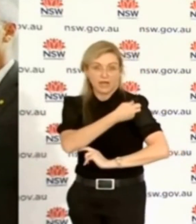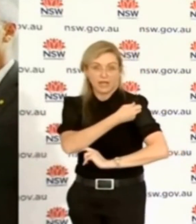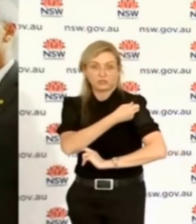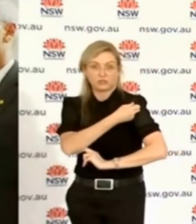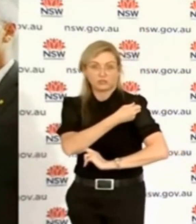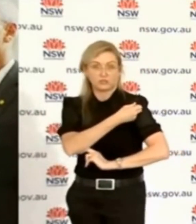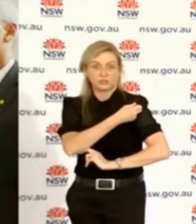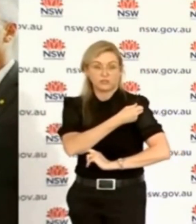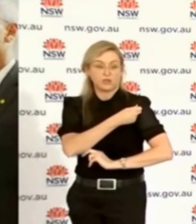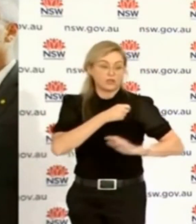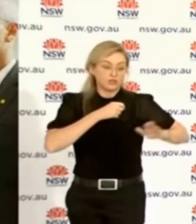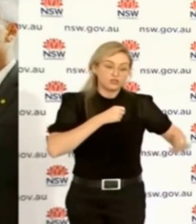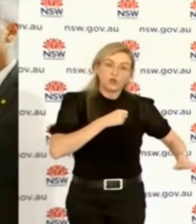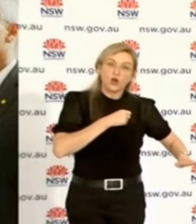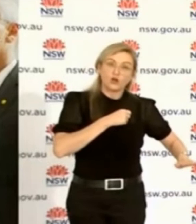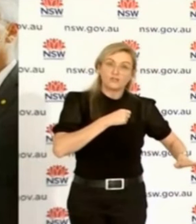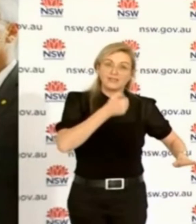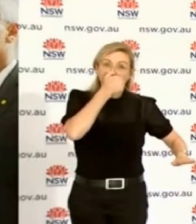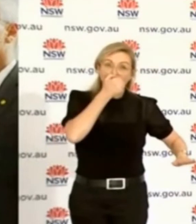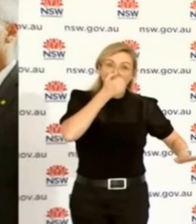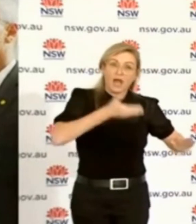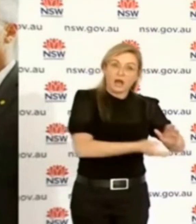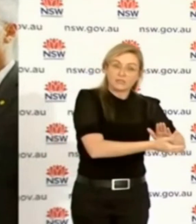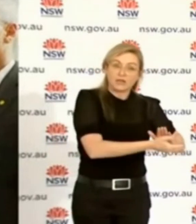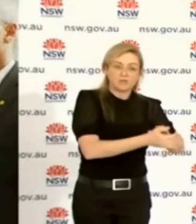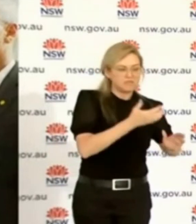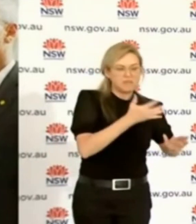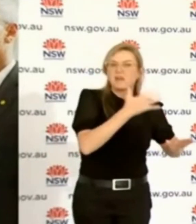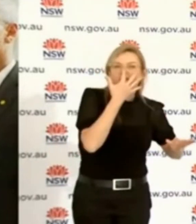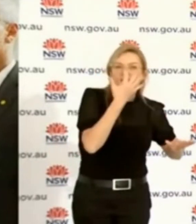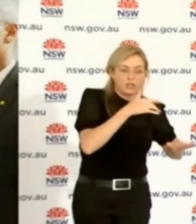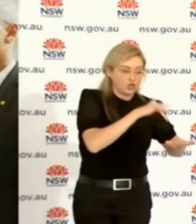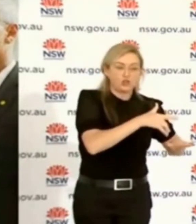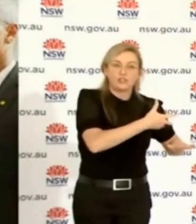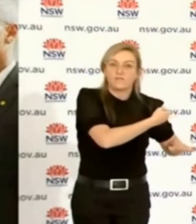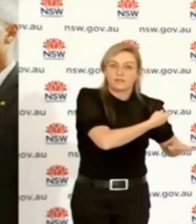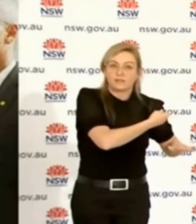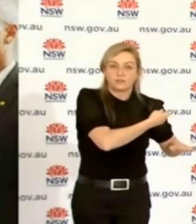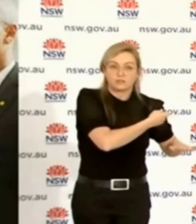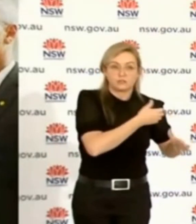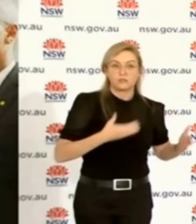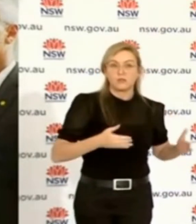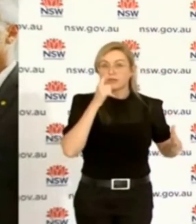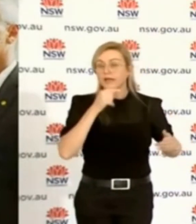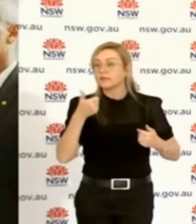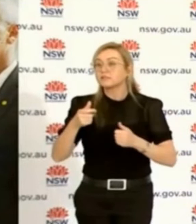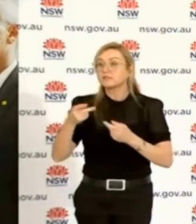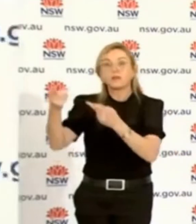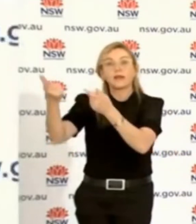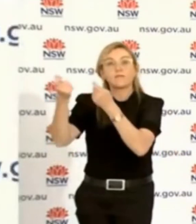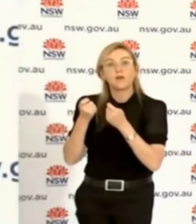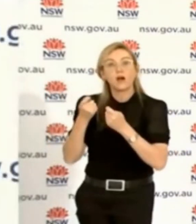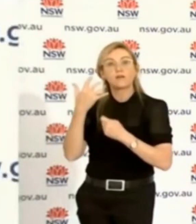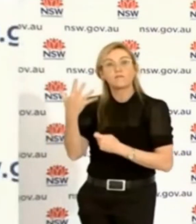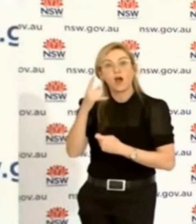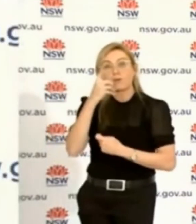with kids, with a child, for example, aged 15 who doesn't have a vaccination, can they have 5 guests? So long as all the adults, so long